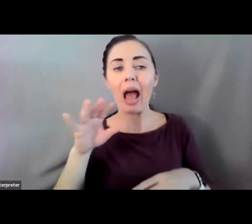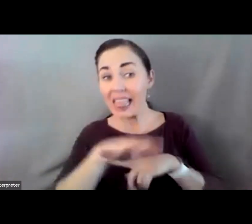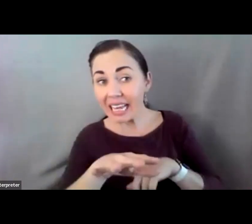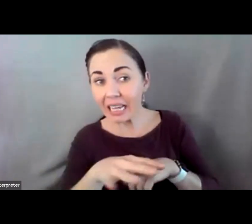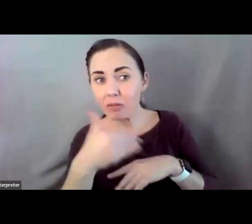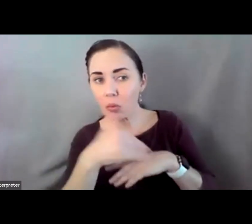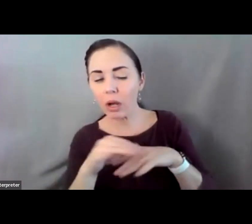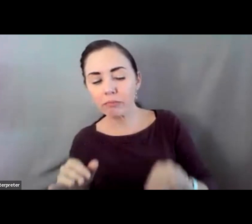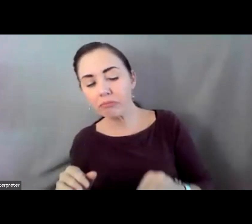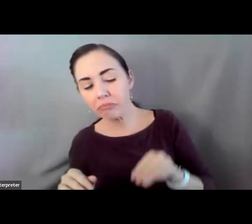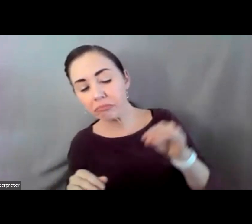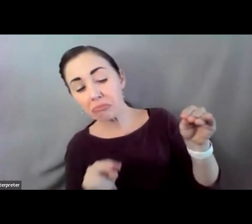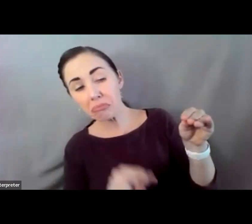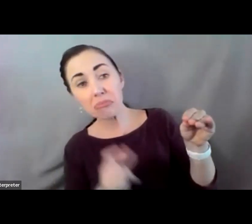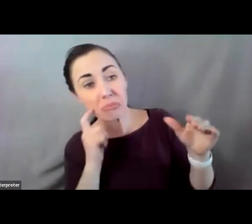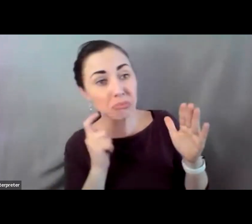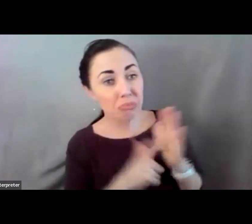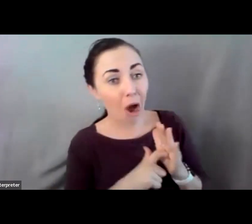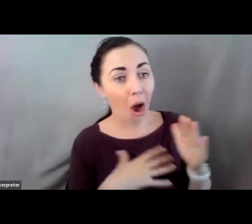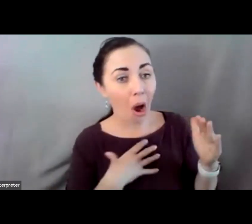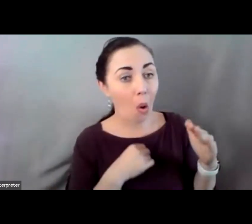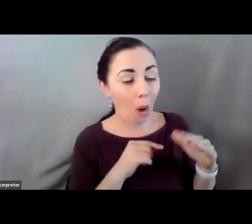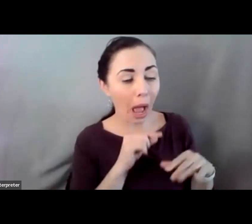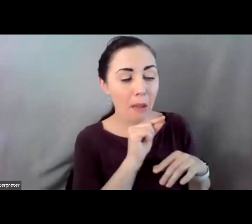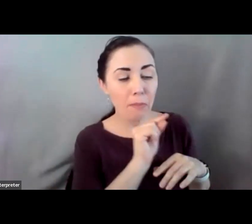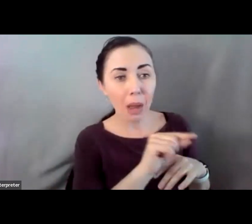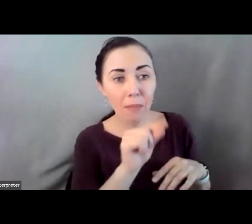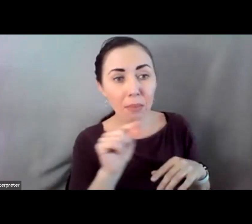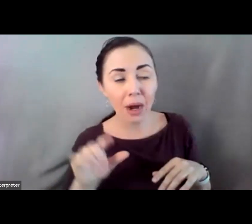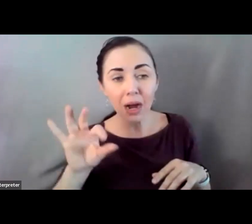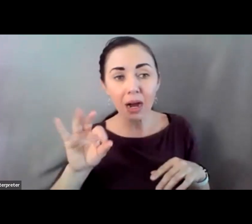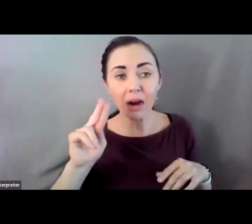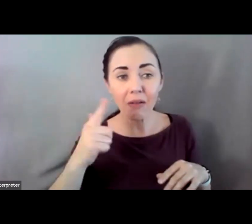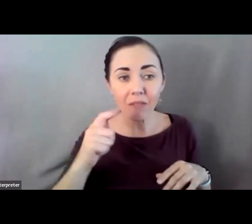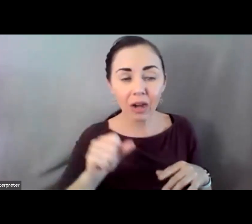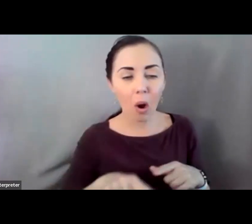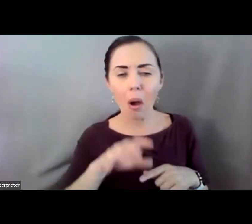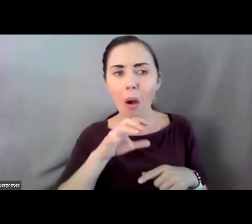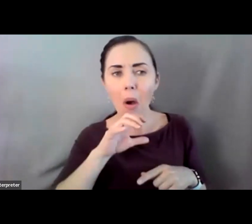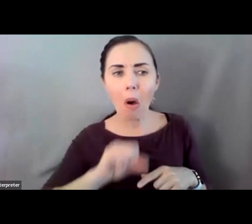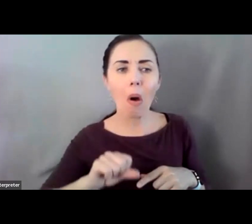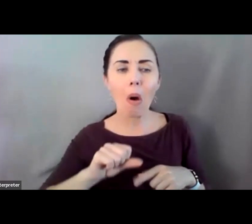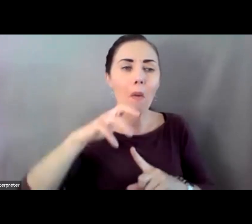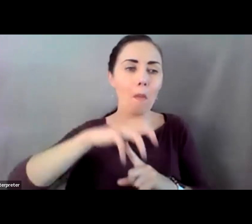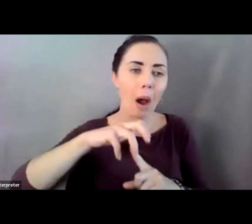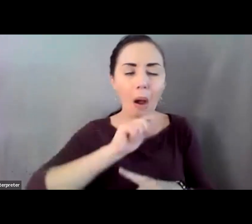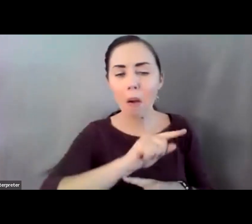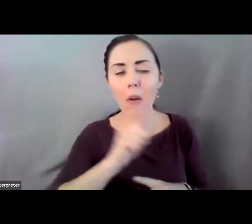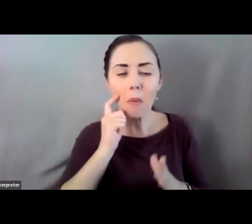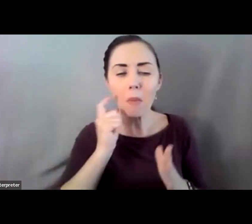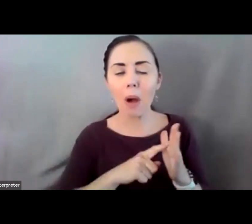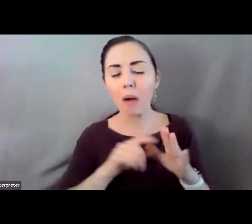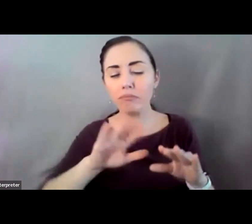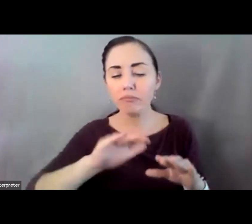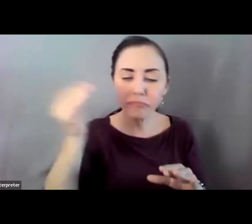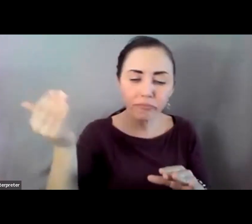for the little white filaments that are fungus, or look for old dried up mushrooms and see if you can find them. You might